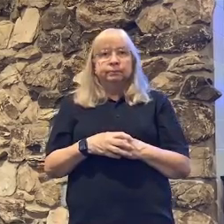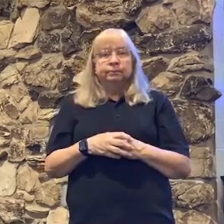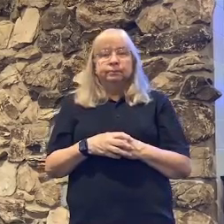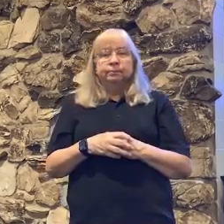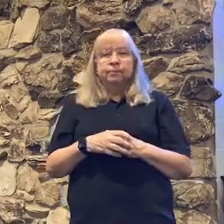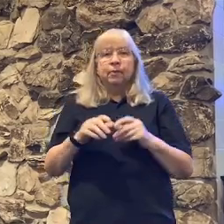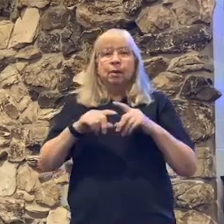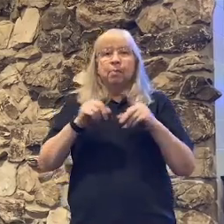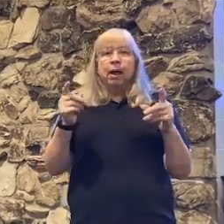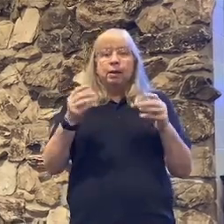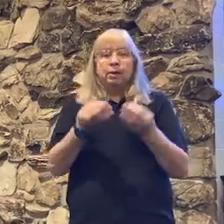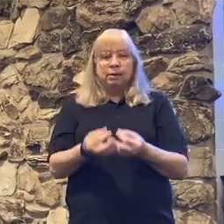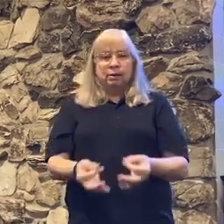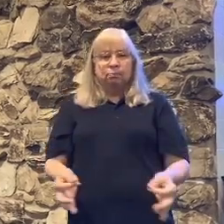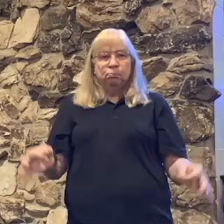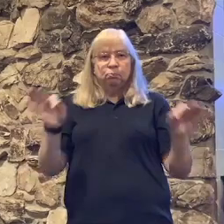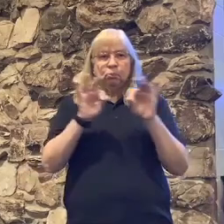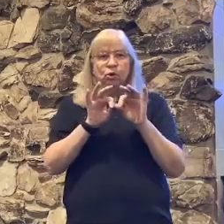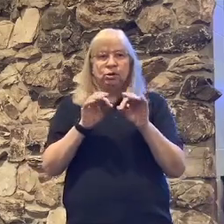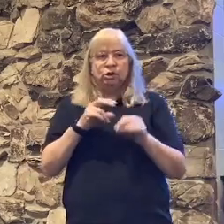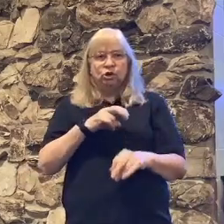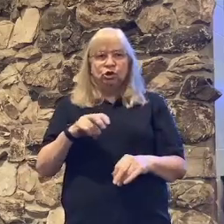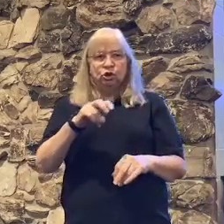But it's an important journey.